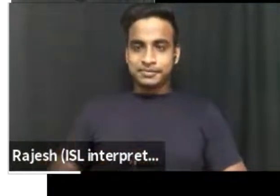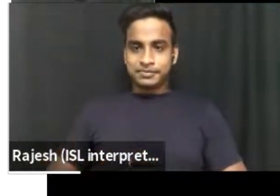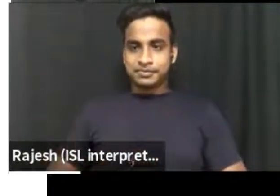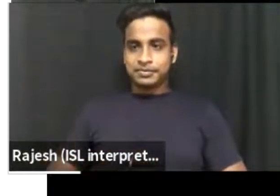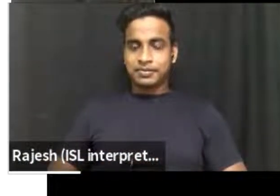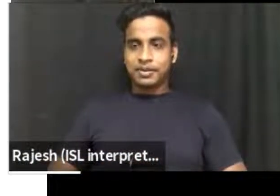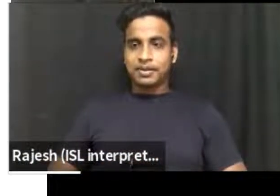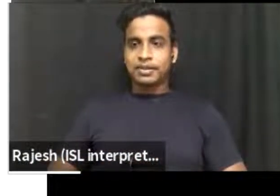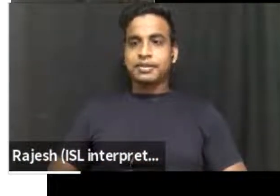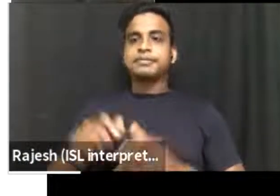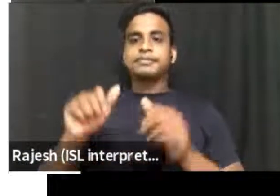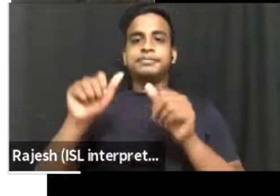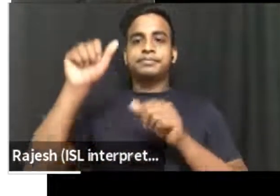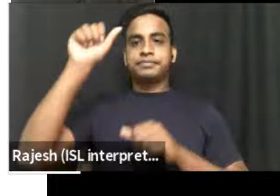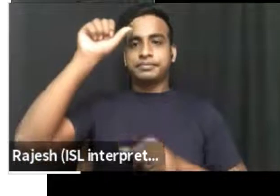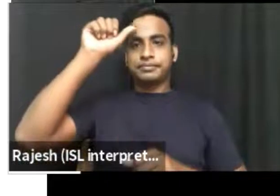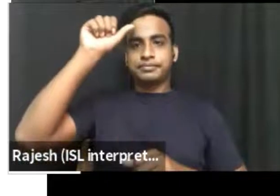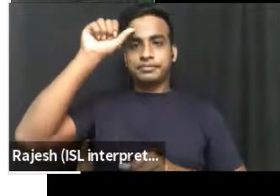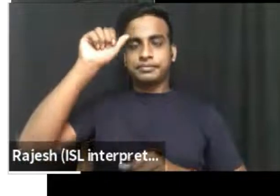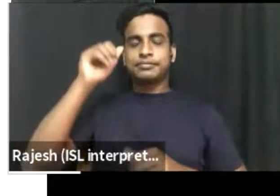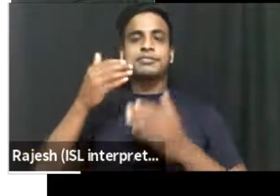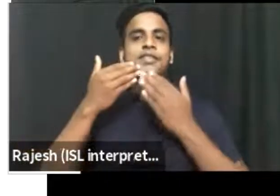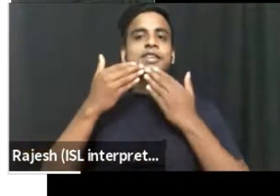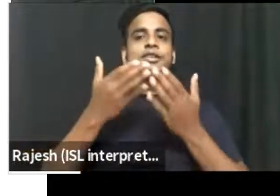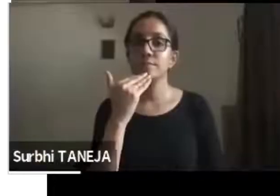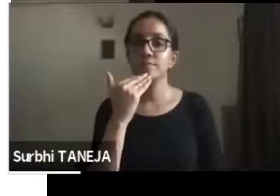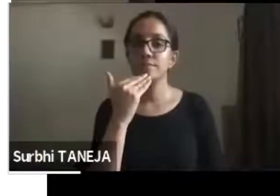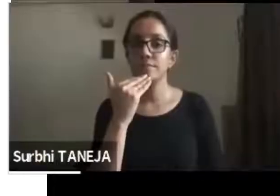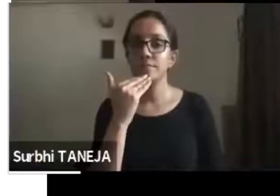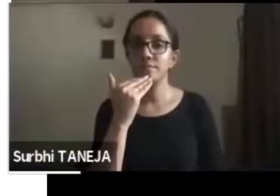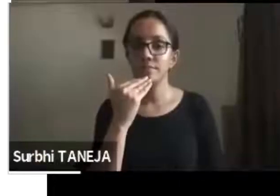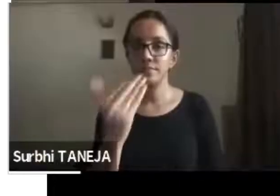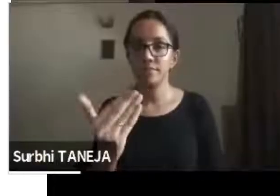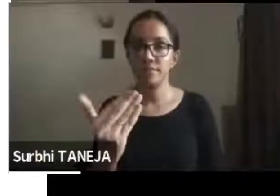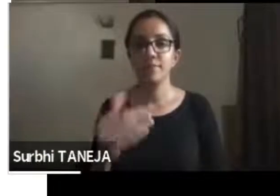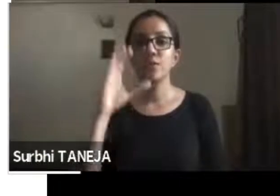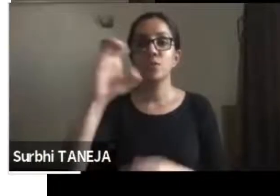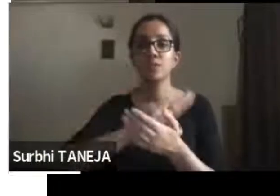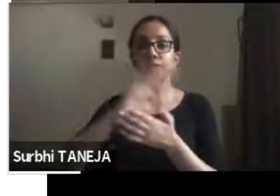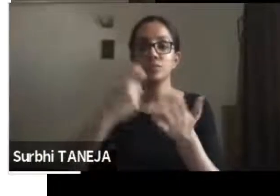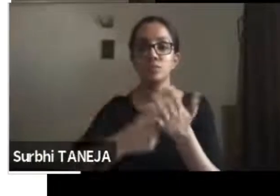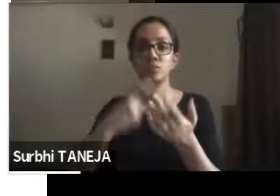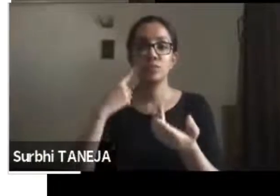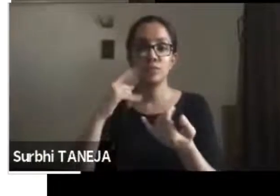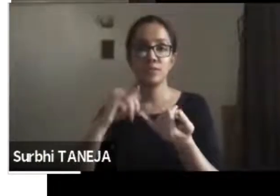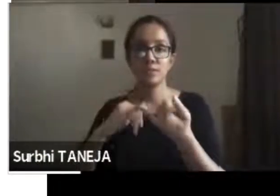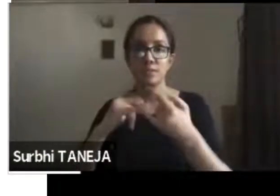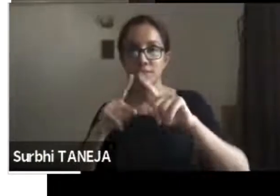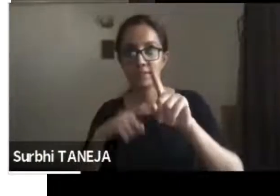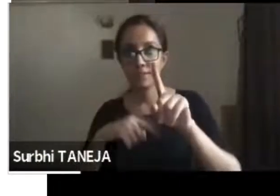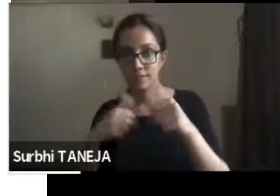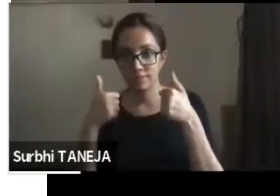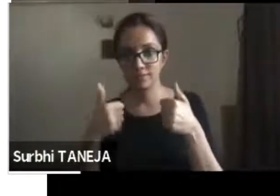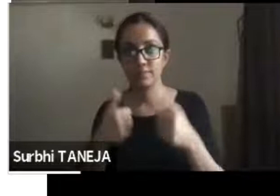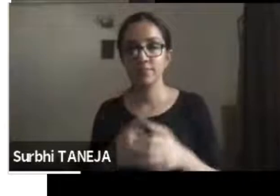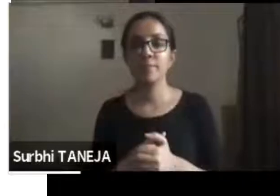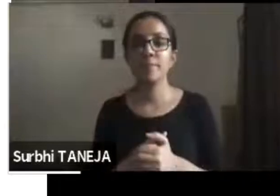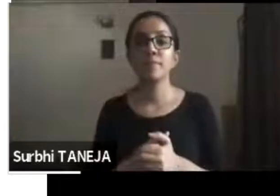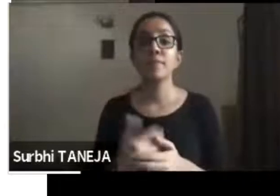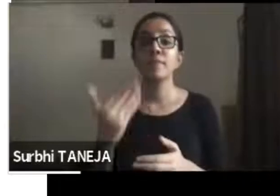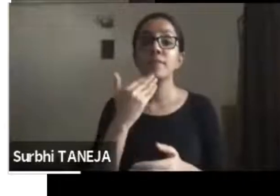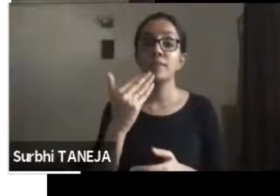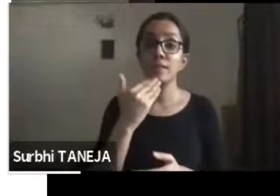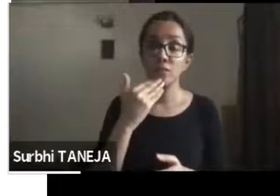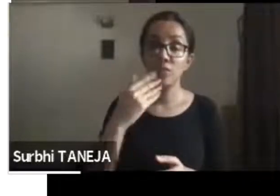Christy, and big thanks to Sue, Venki, Gautamji, and all